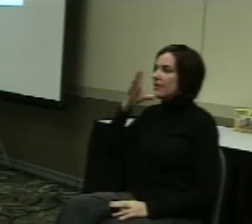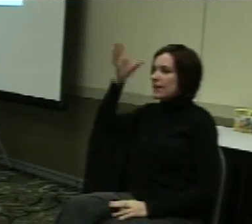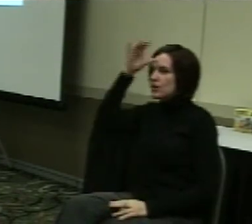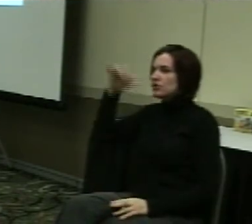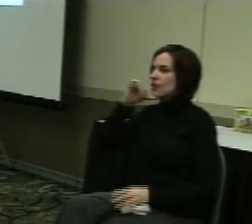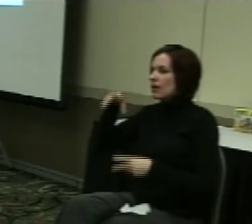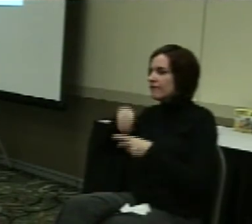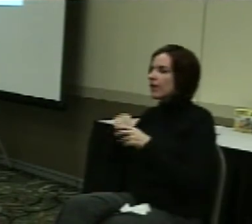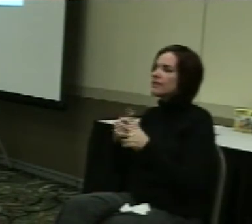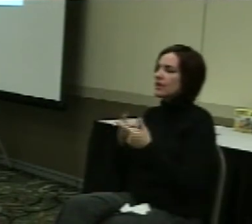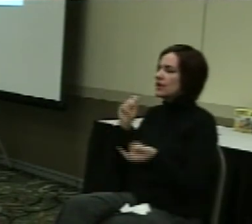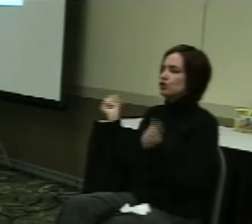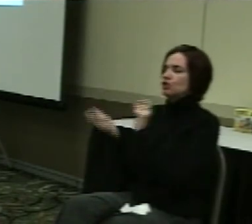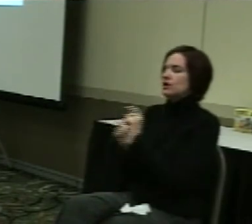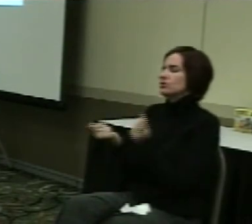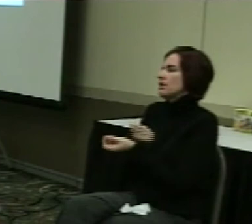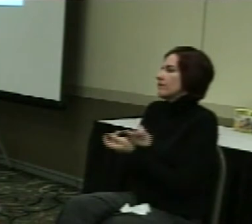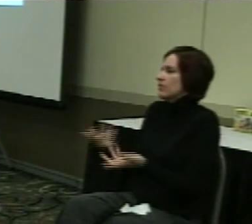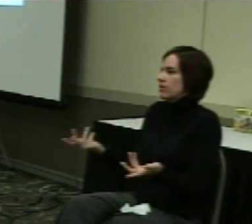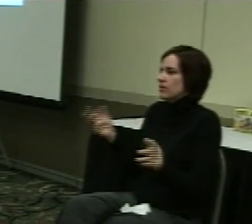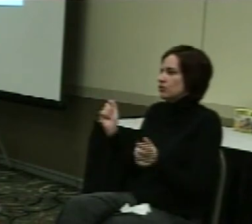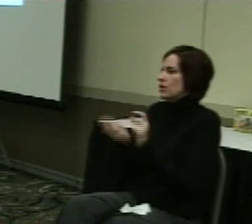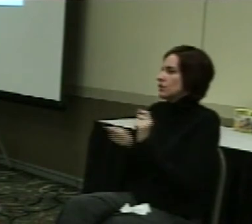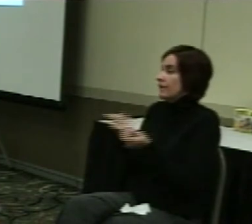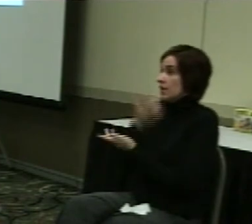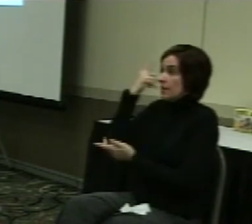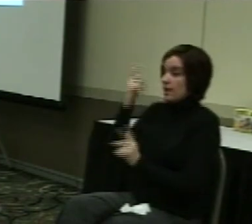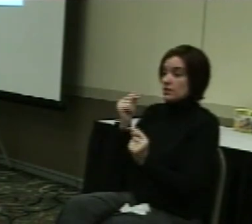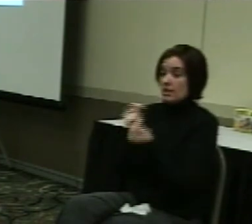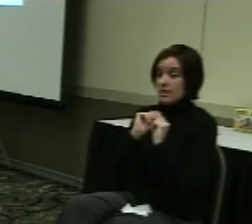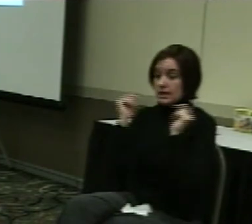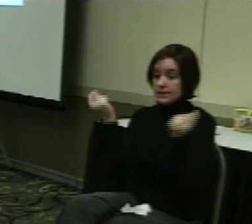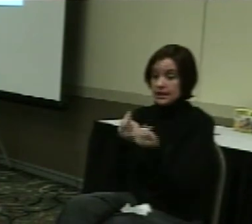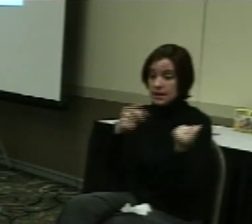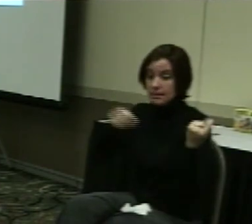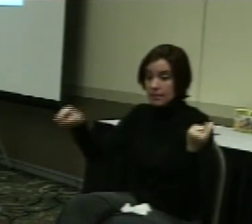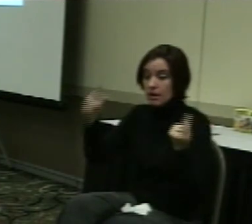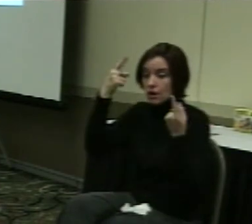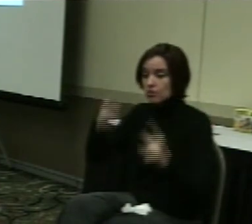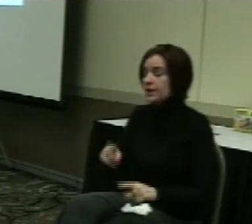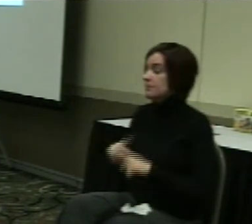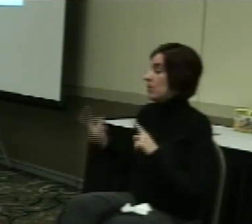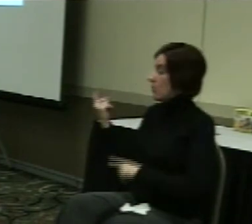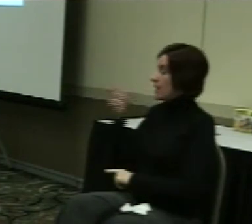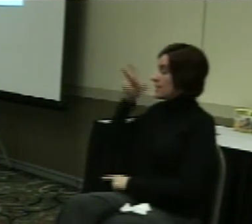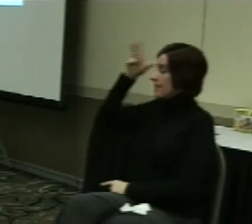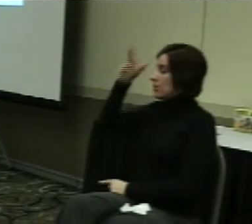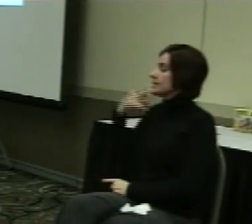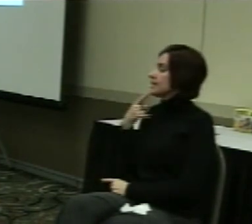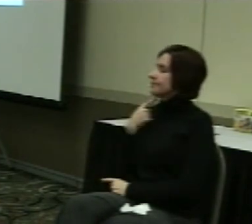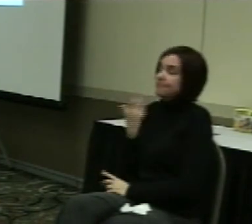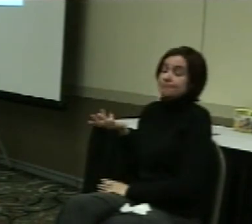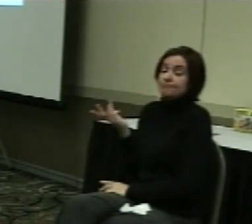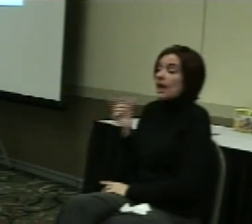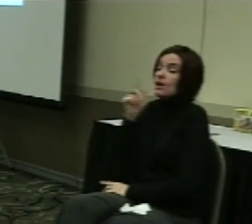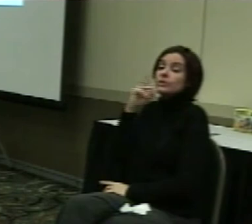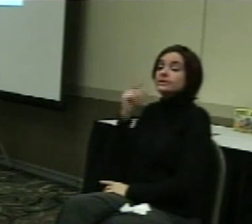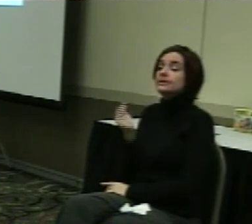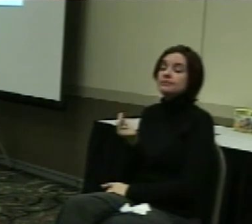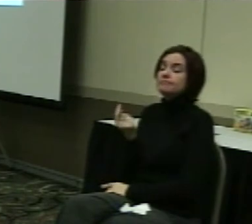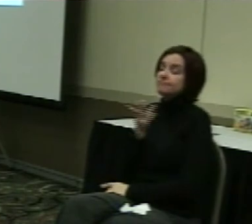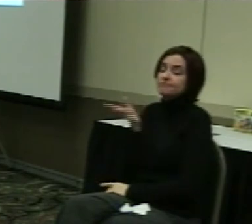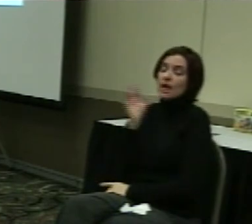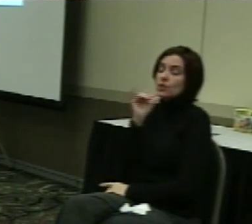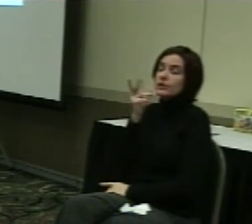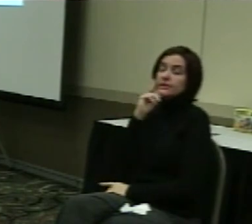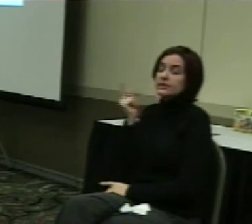it really changes the whole dynamics because the whole team can be in agreement, but the one parent will say, I don't see it. And